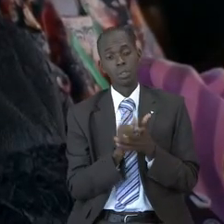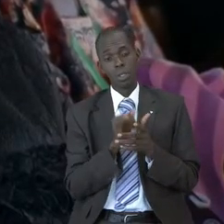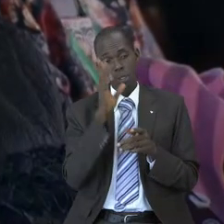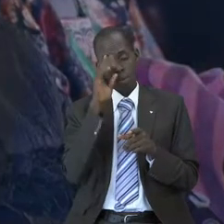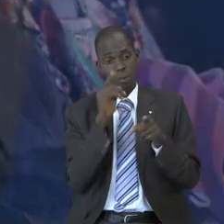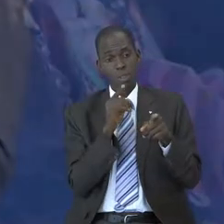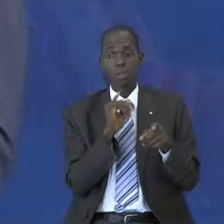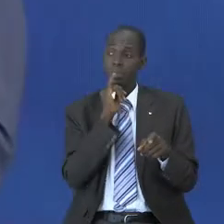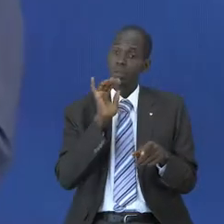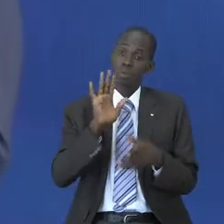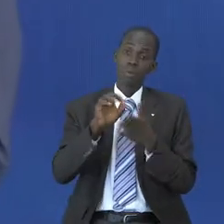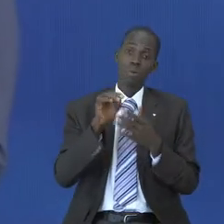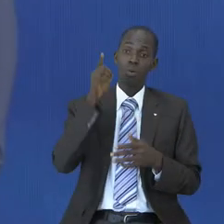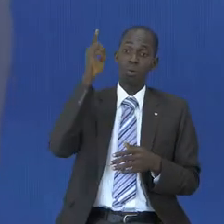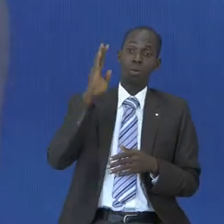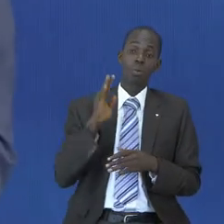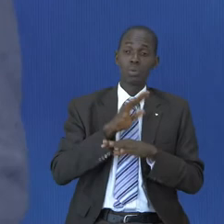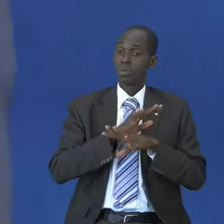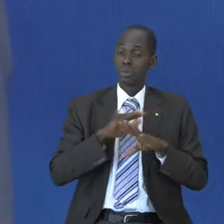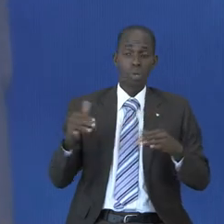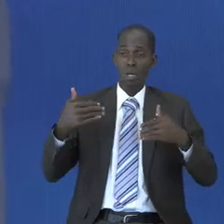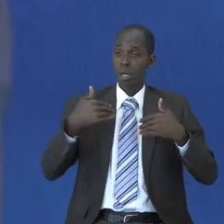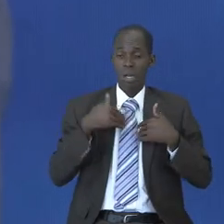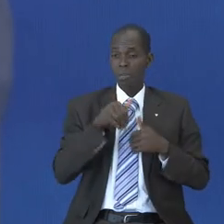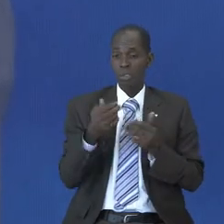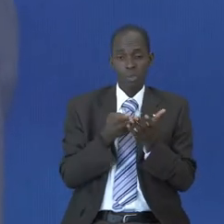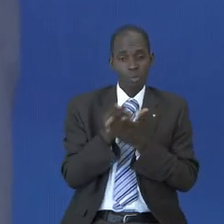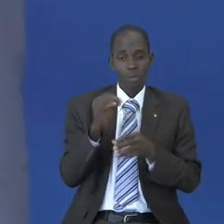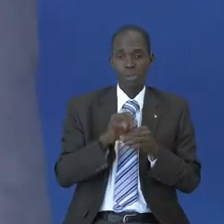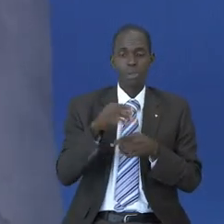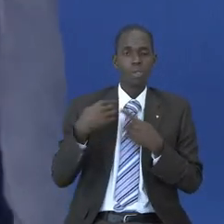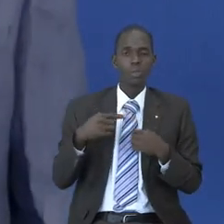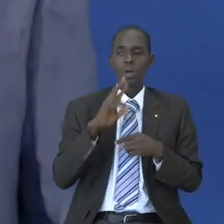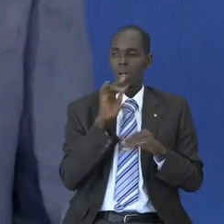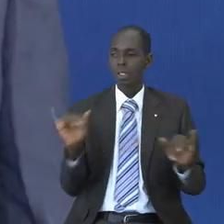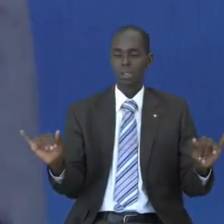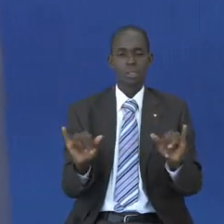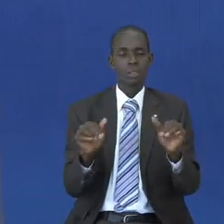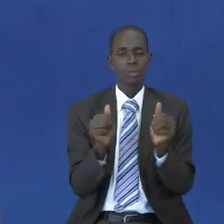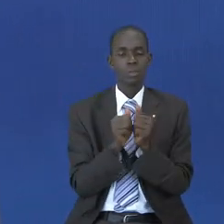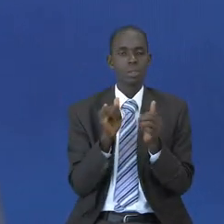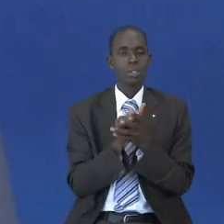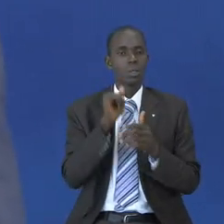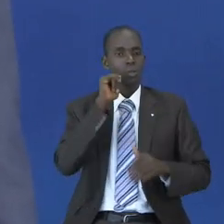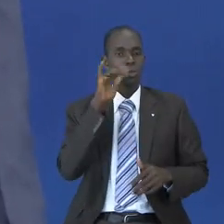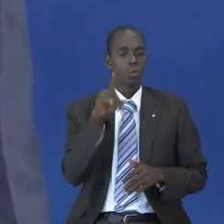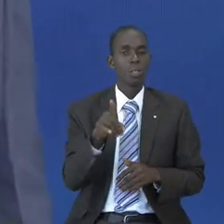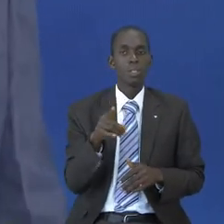is your God. You don't have any truth in your heart. You're like that woman. Now, the Joab and the